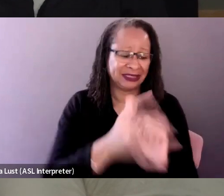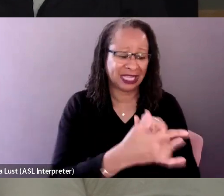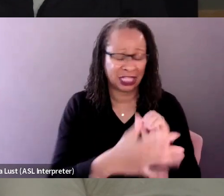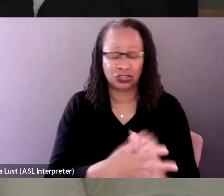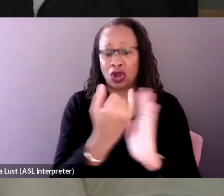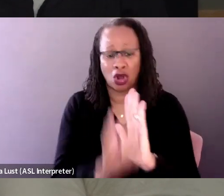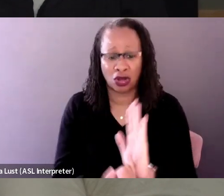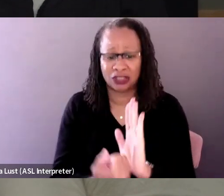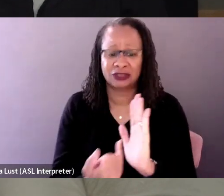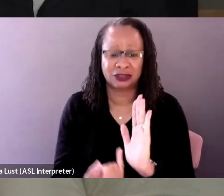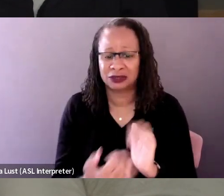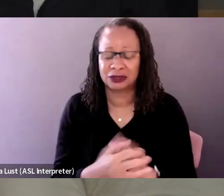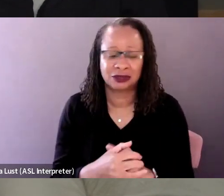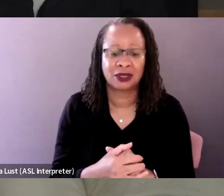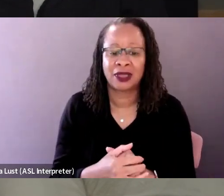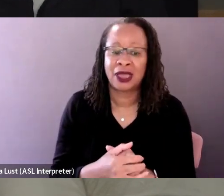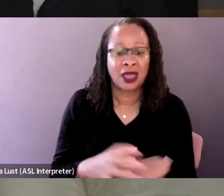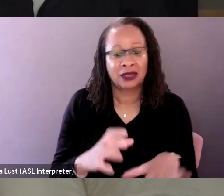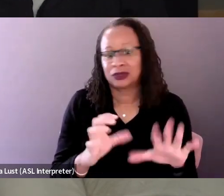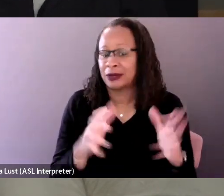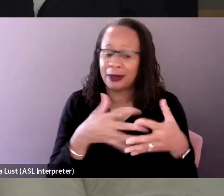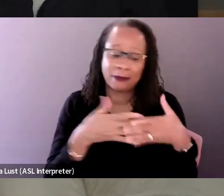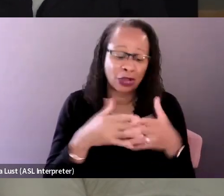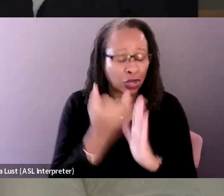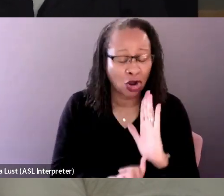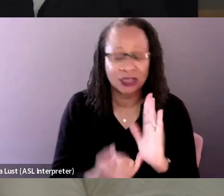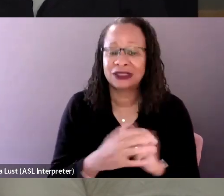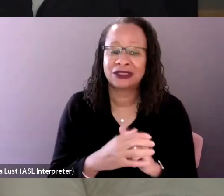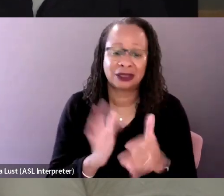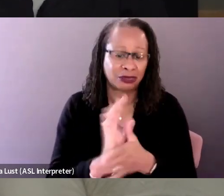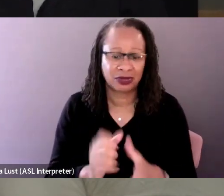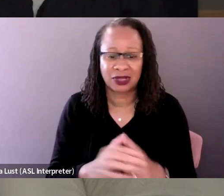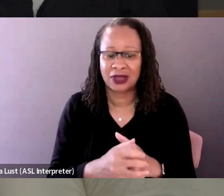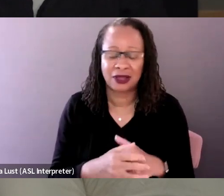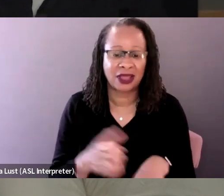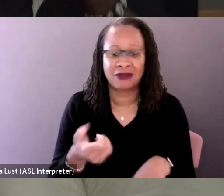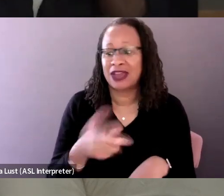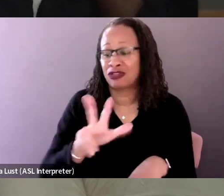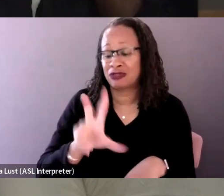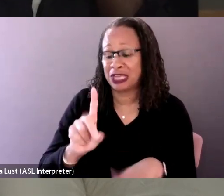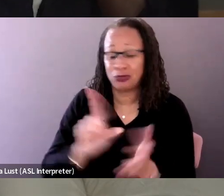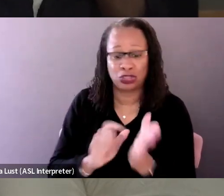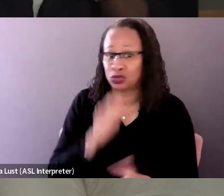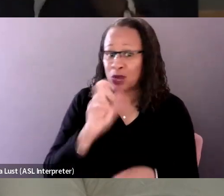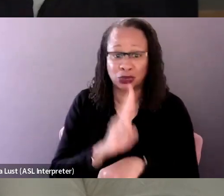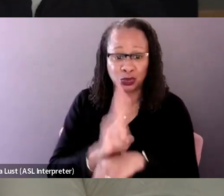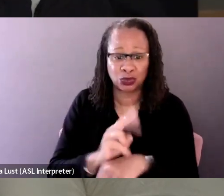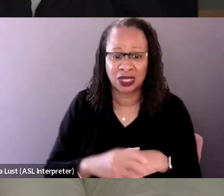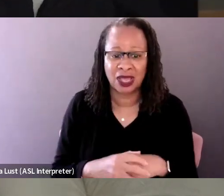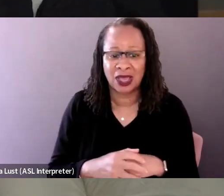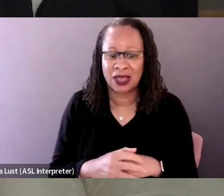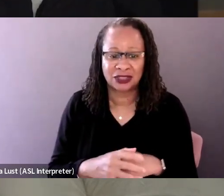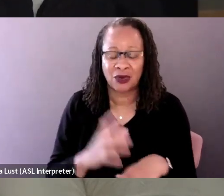American artist, and a bunch of 3D printers that weren't being used. And so I think it was that environment that got me thinking about Mavis Beacon,